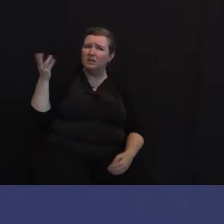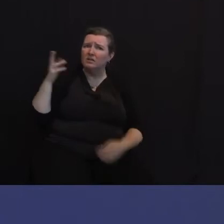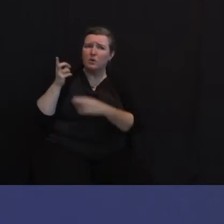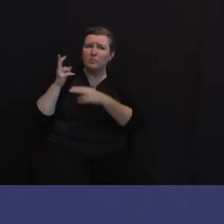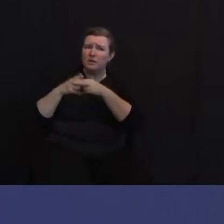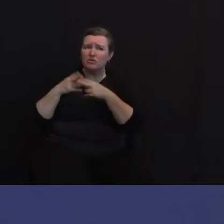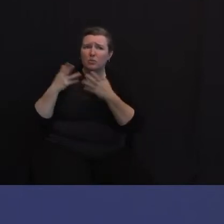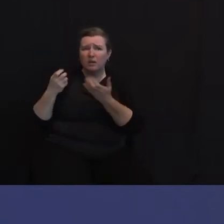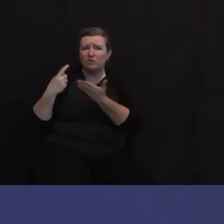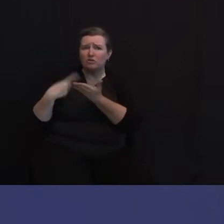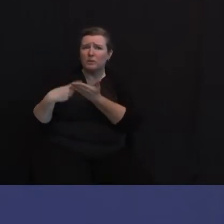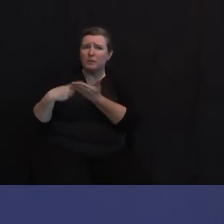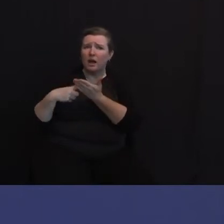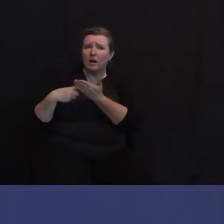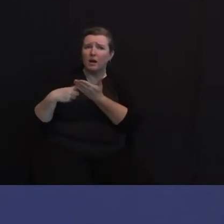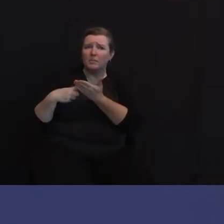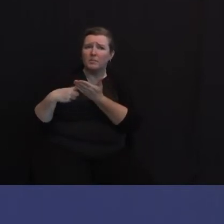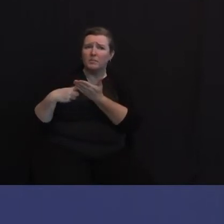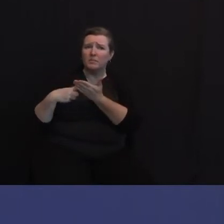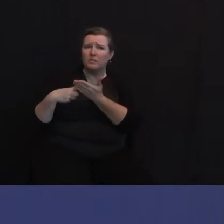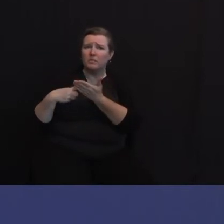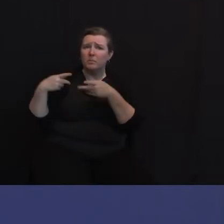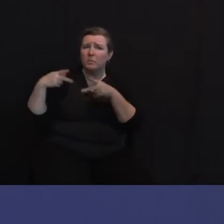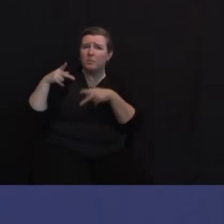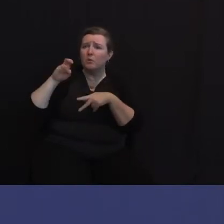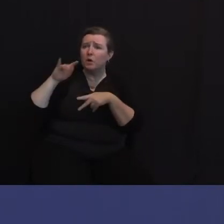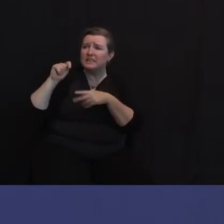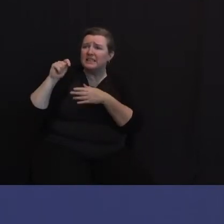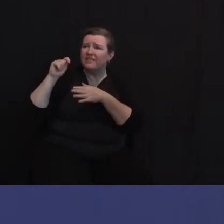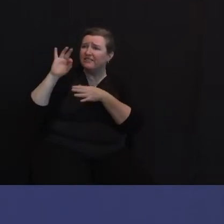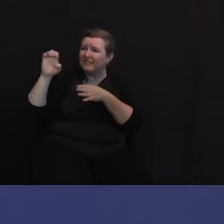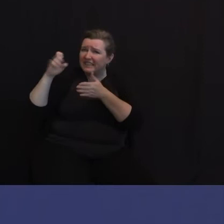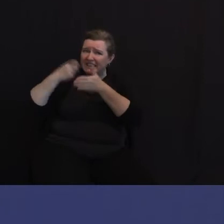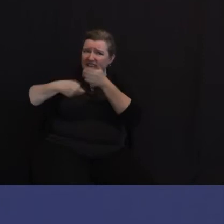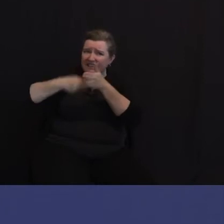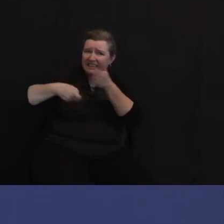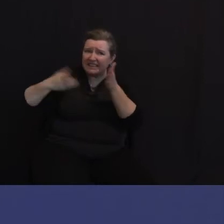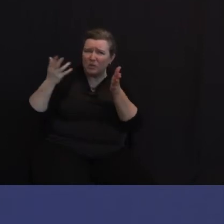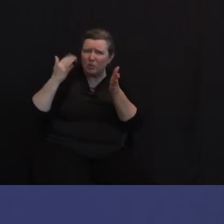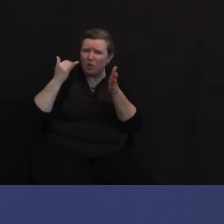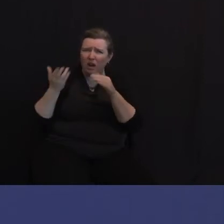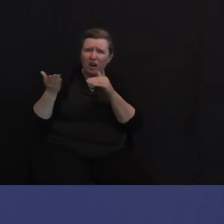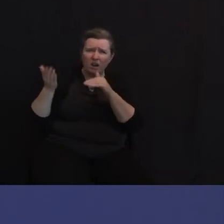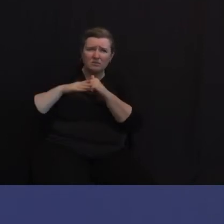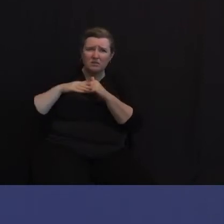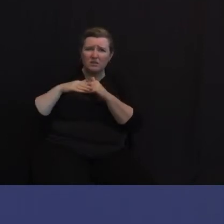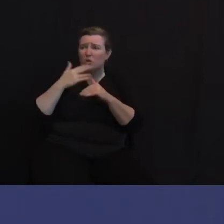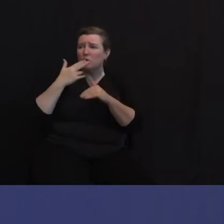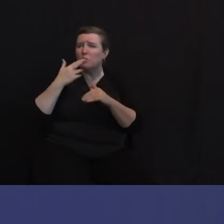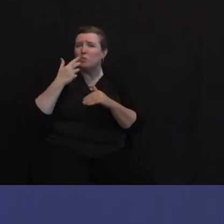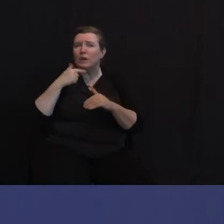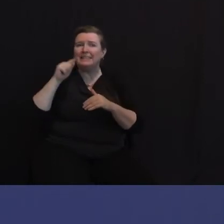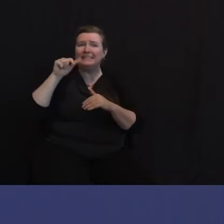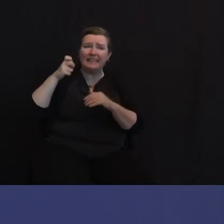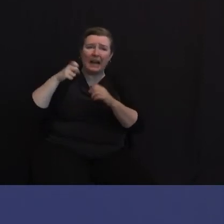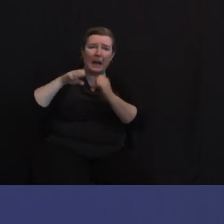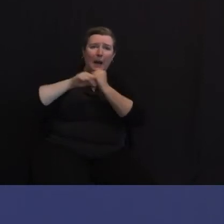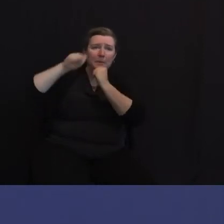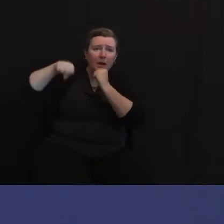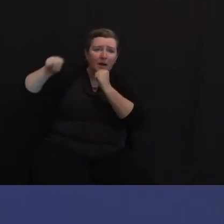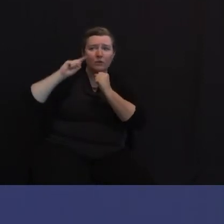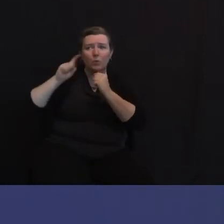fees. Restaurant owners want to know why the state is creating more red tape around this and why they may need to spend more money on permits they already have. Also, will you